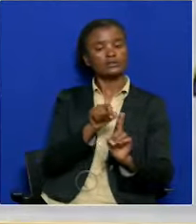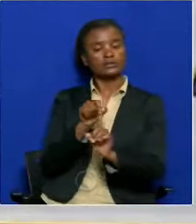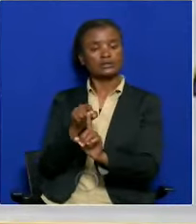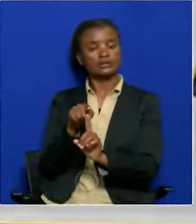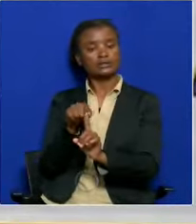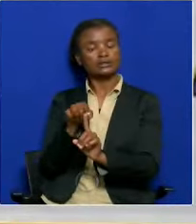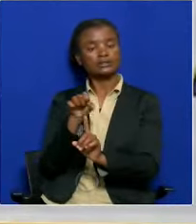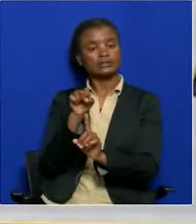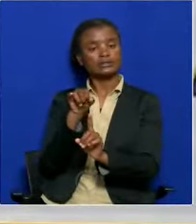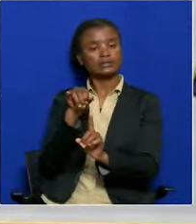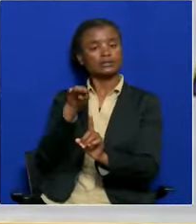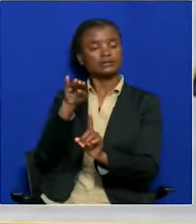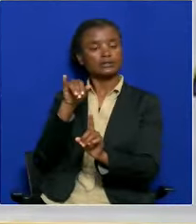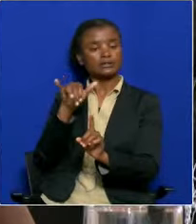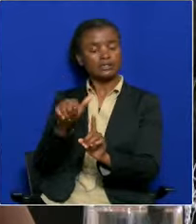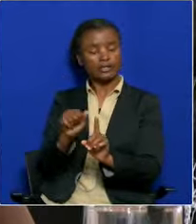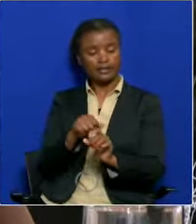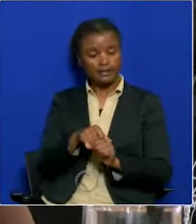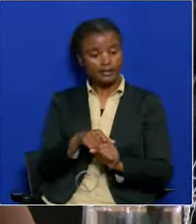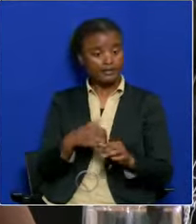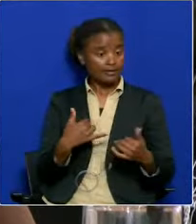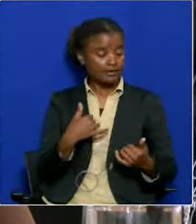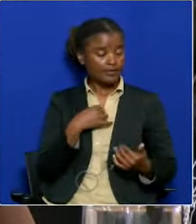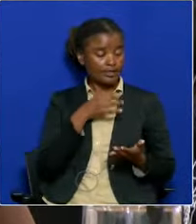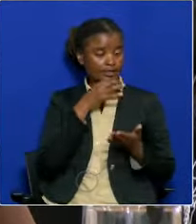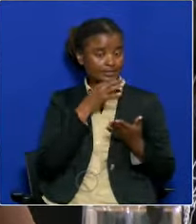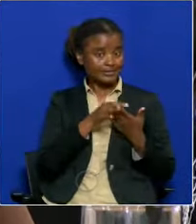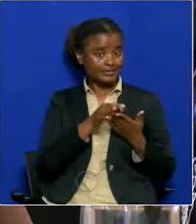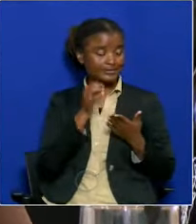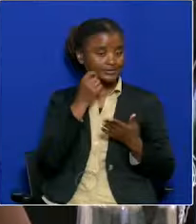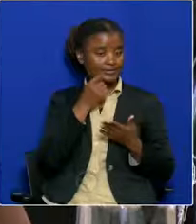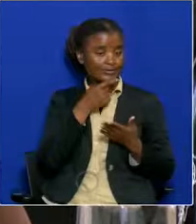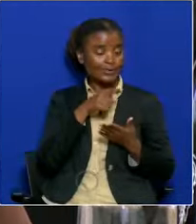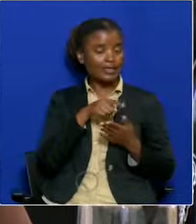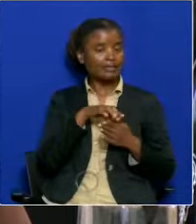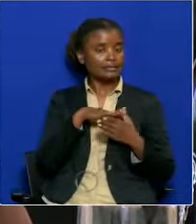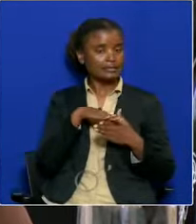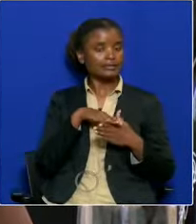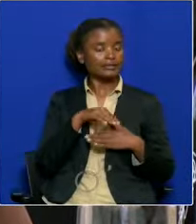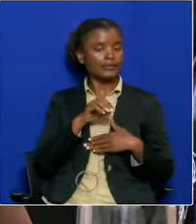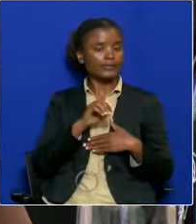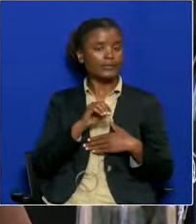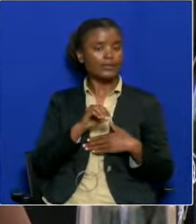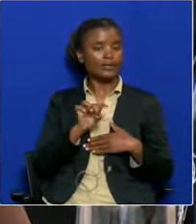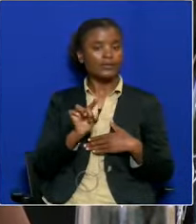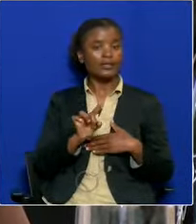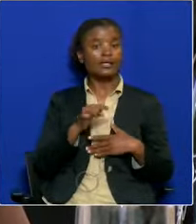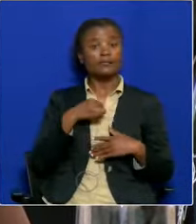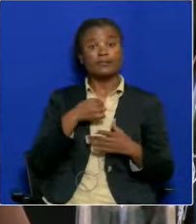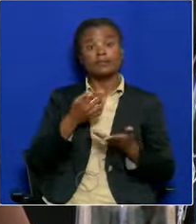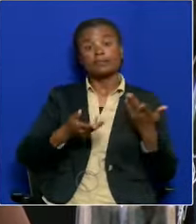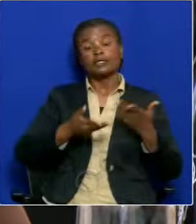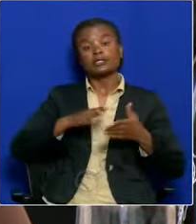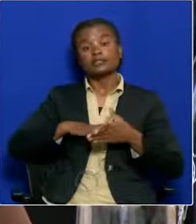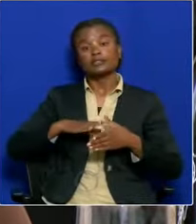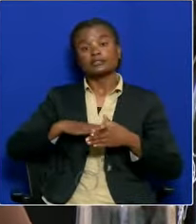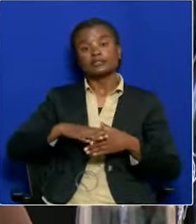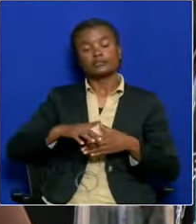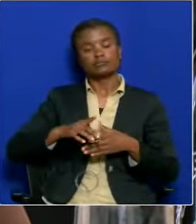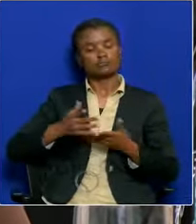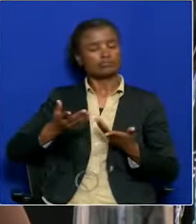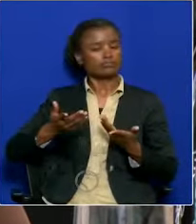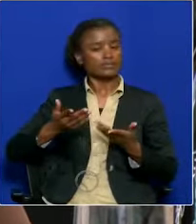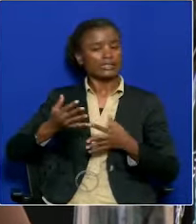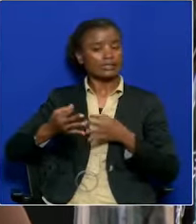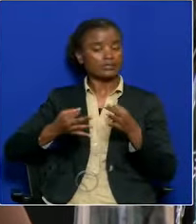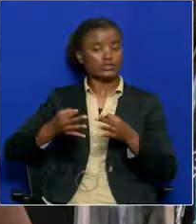so I put you that there is a reason for that. And the plausible, one of the plausible explanations for this is